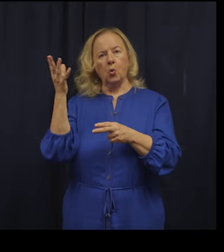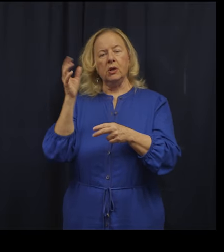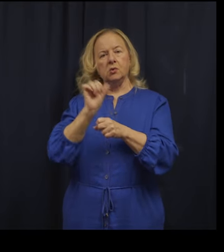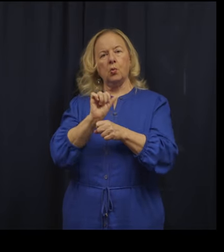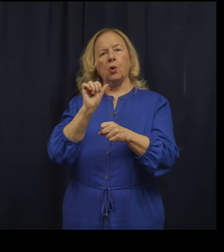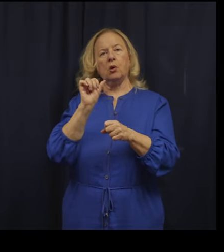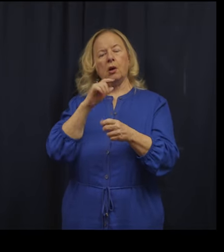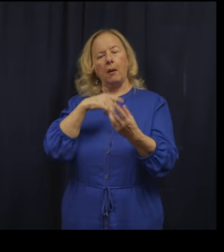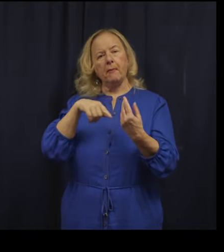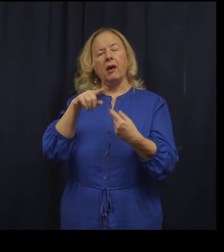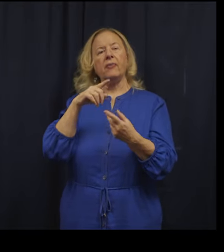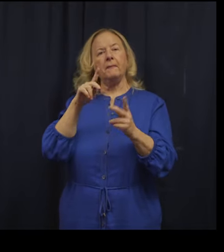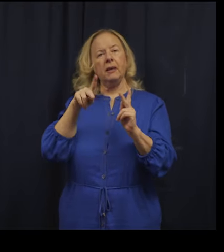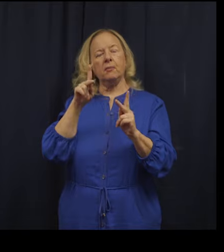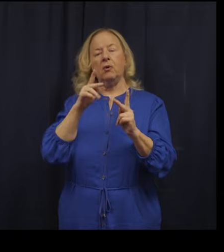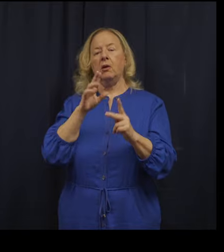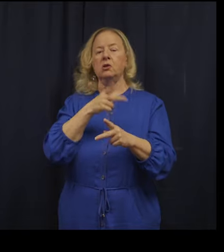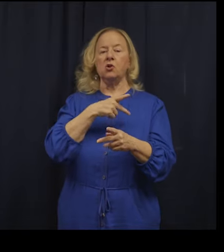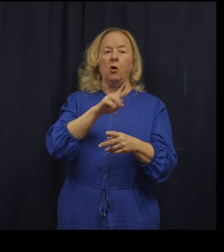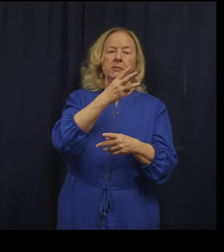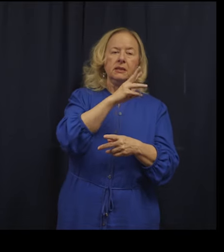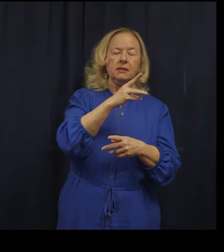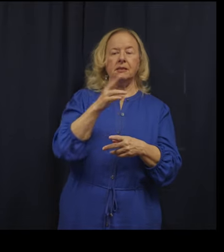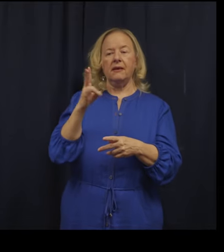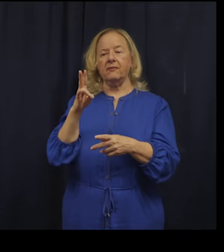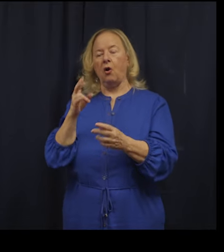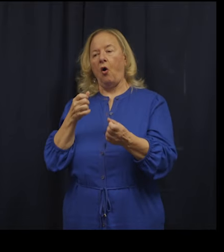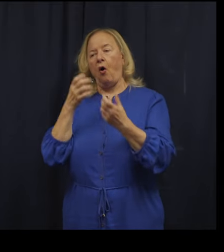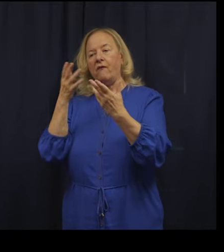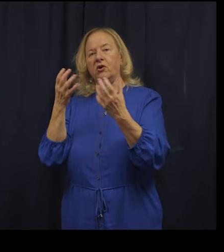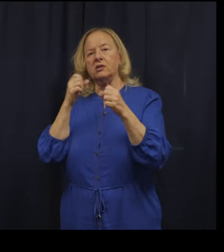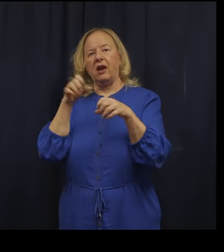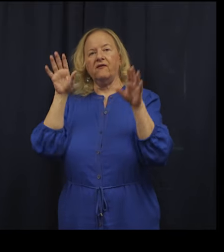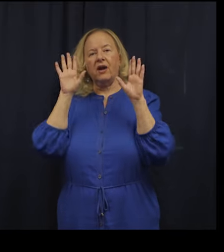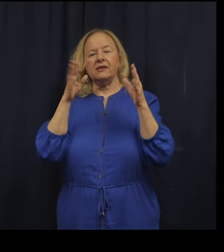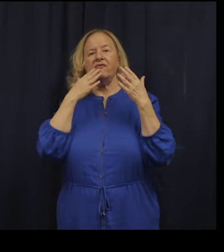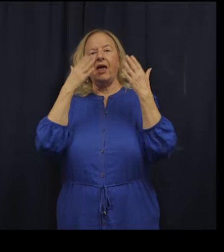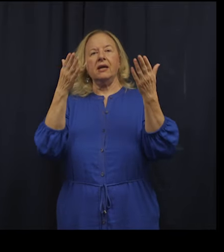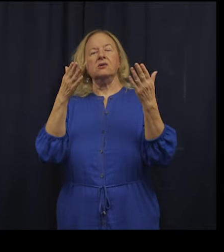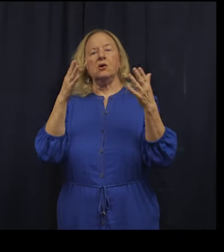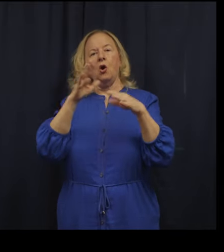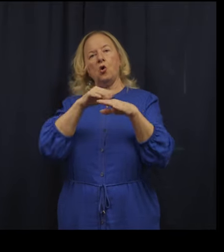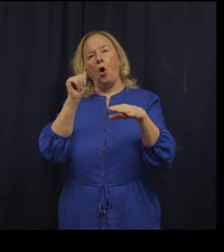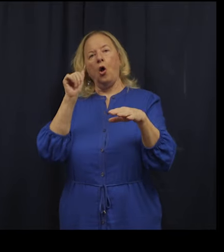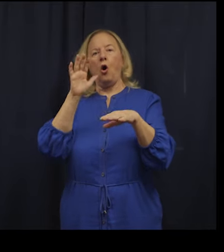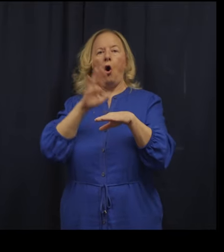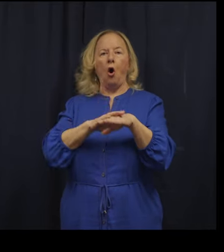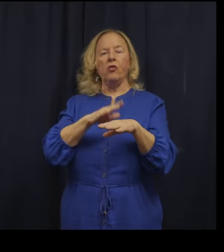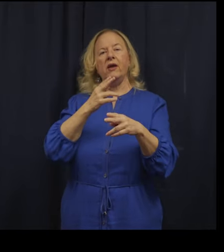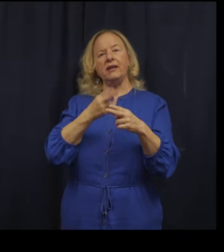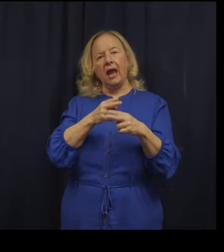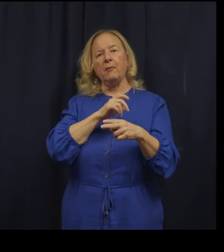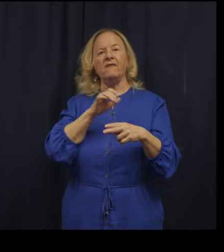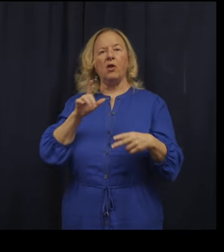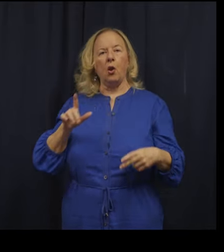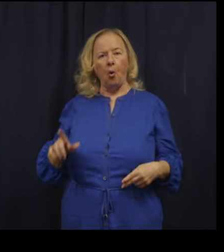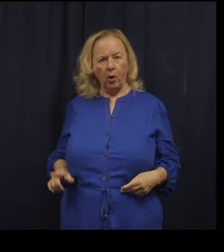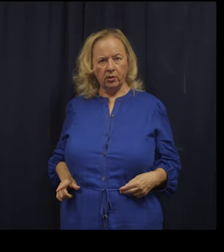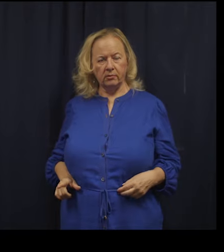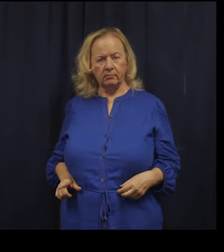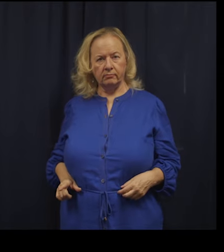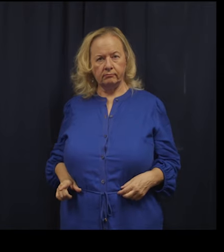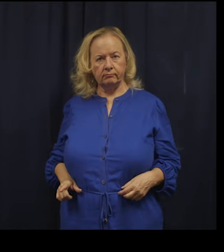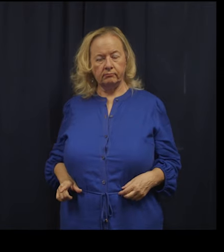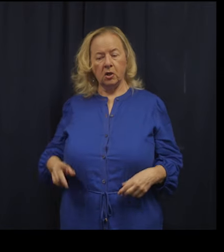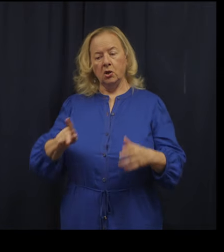the people. Psalm 116:17, I will offer to you the sacrifice of thanksgiving, and I will call upon the name of the